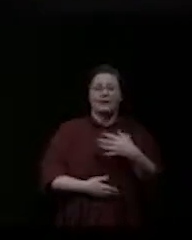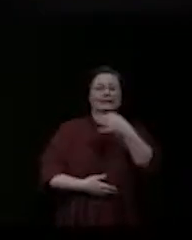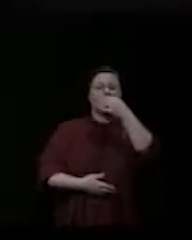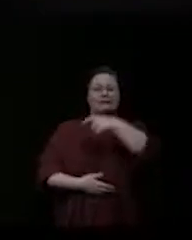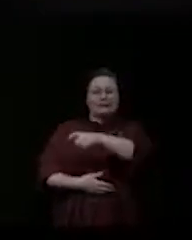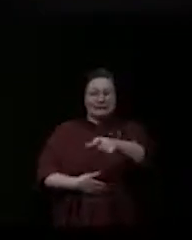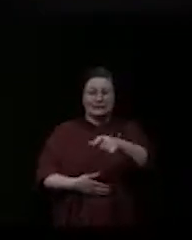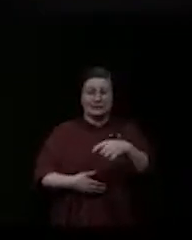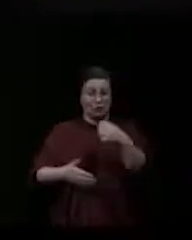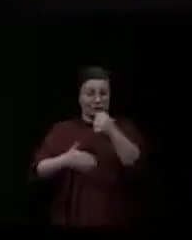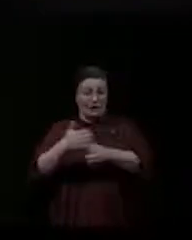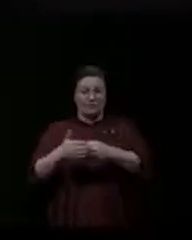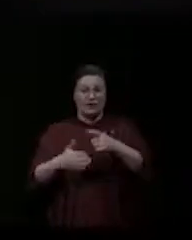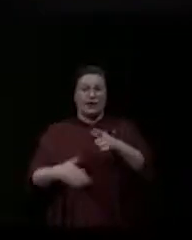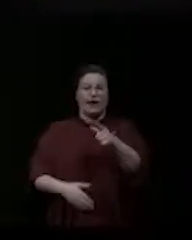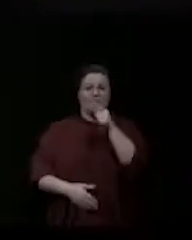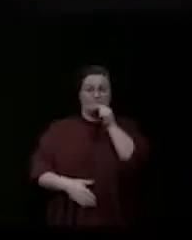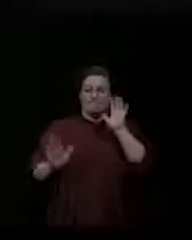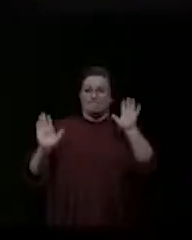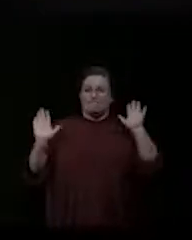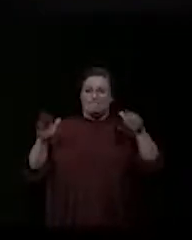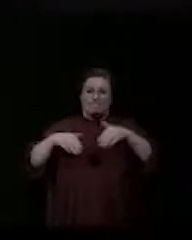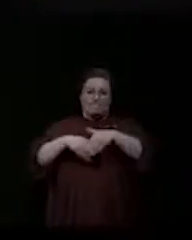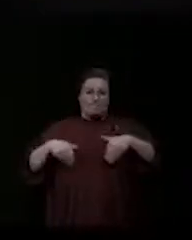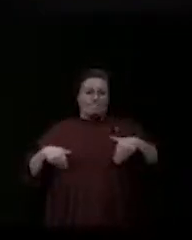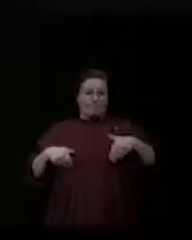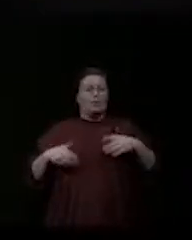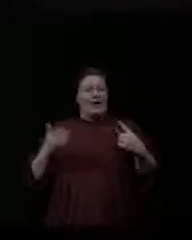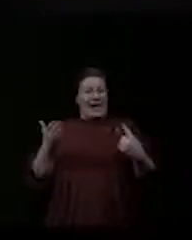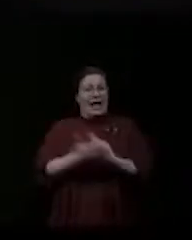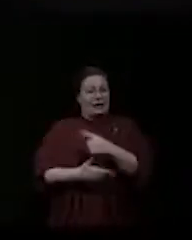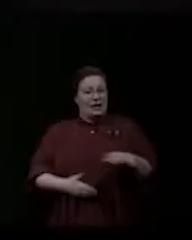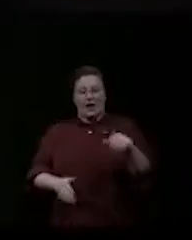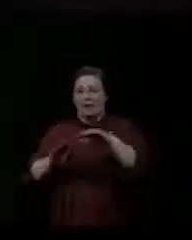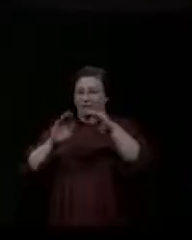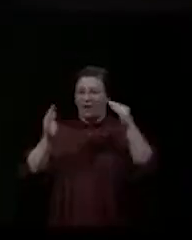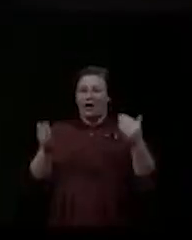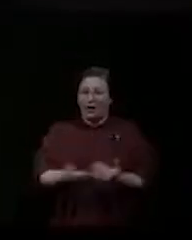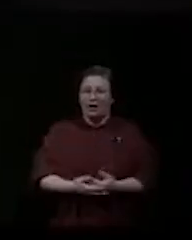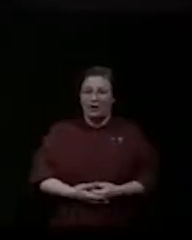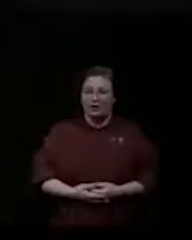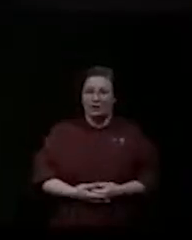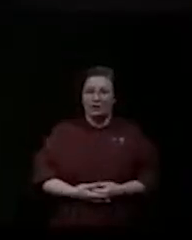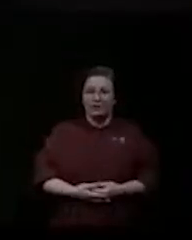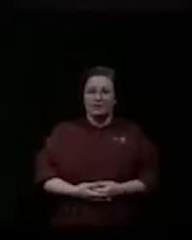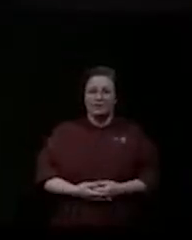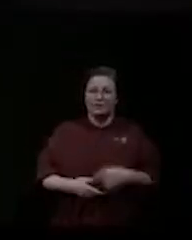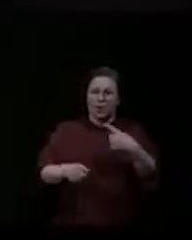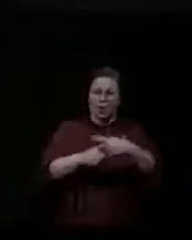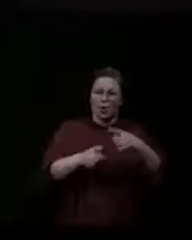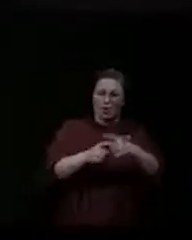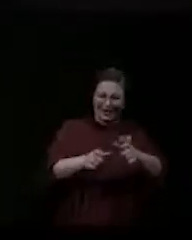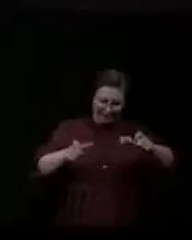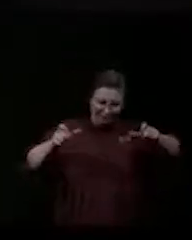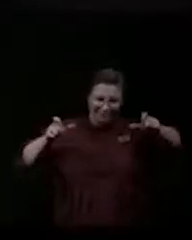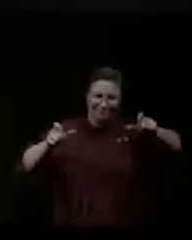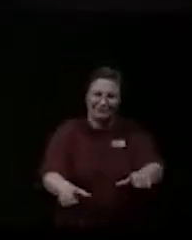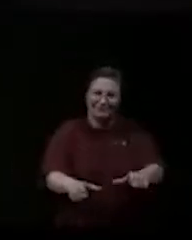from speaking out and taking action, and this is happening all over the world. Crackdowns on